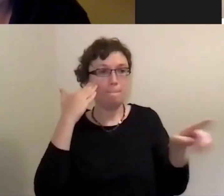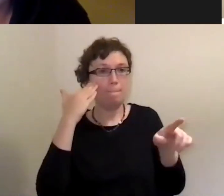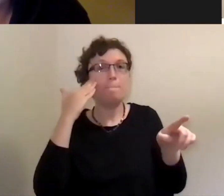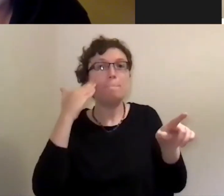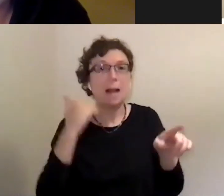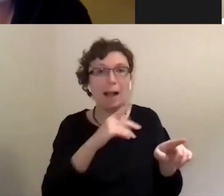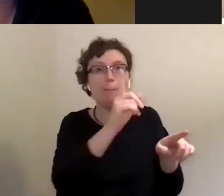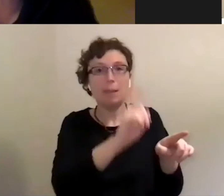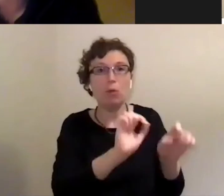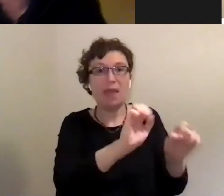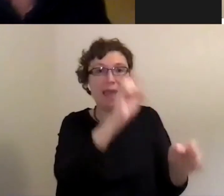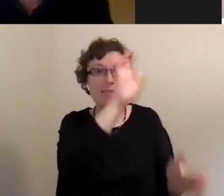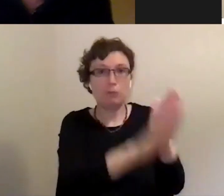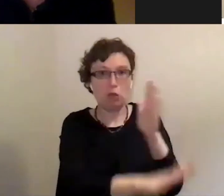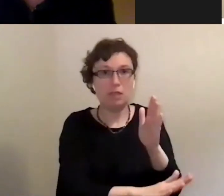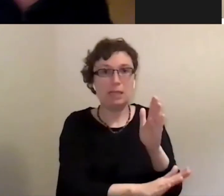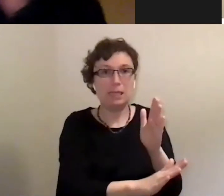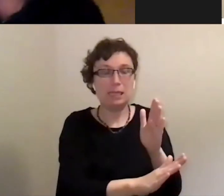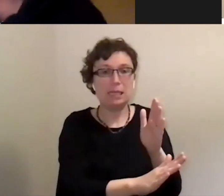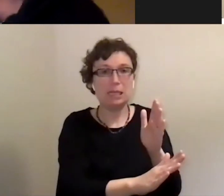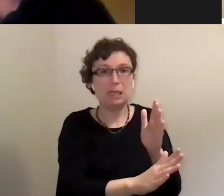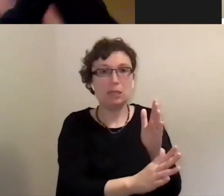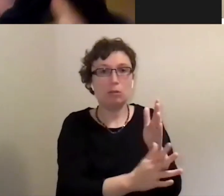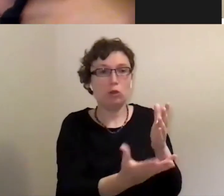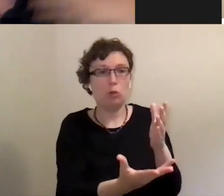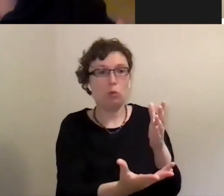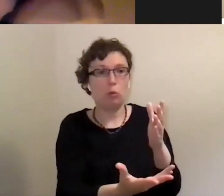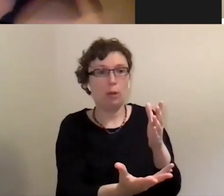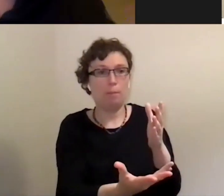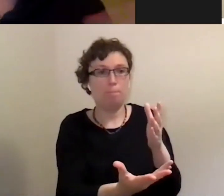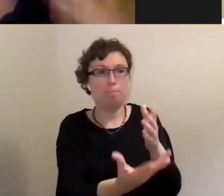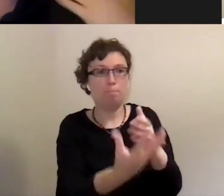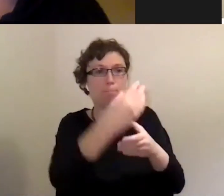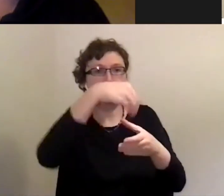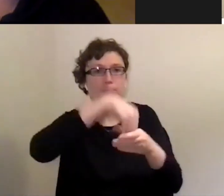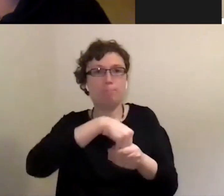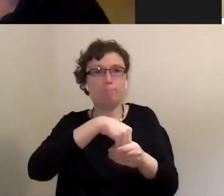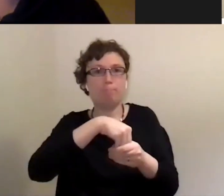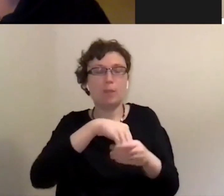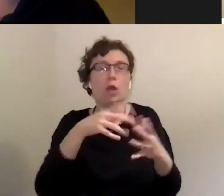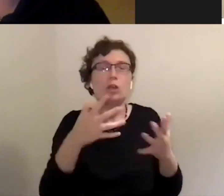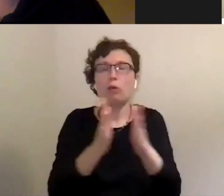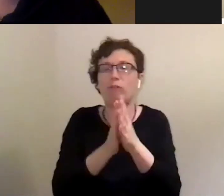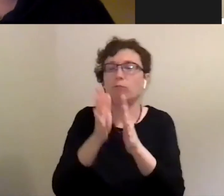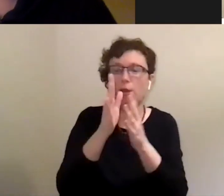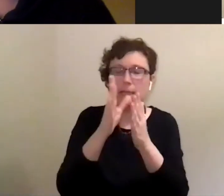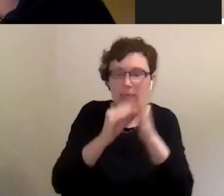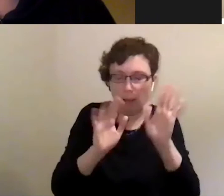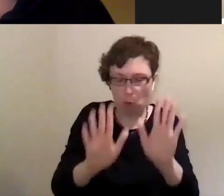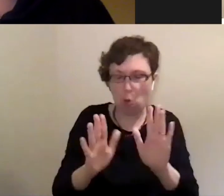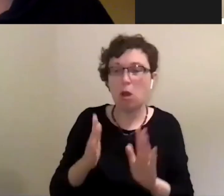make their case? So, like, I suppose, so if if a white person is challenging racism,